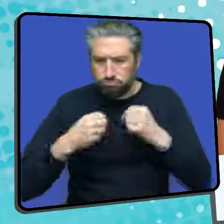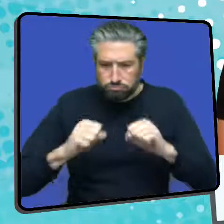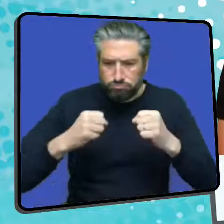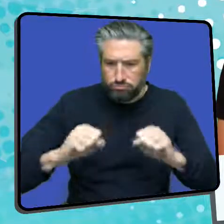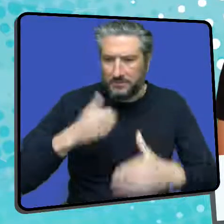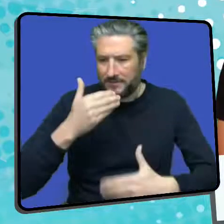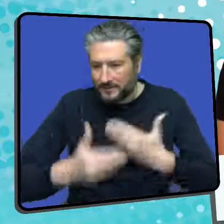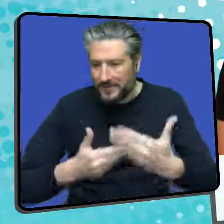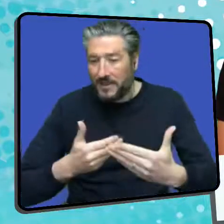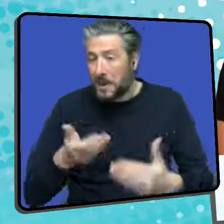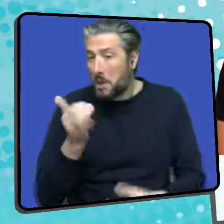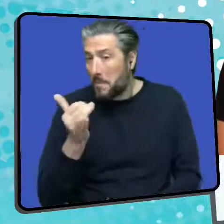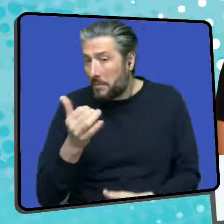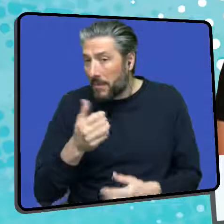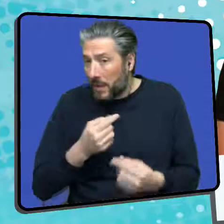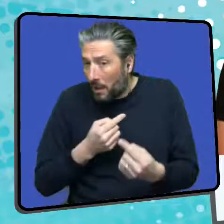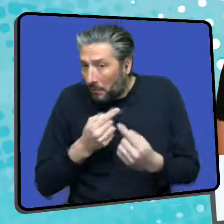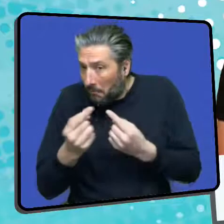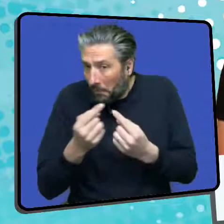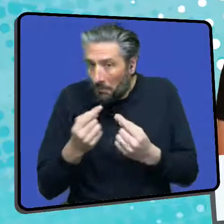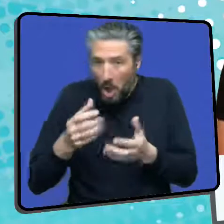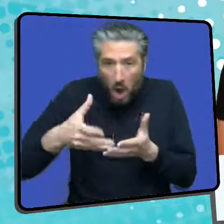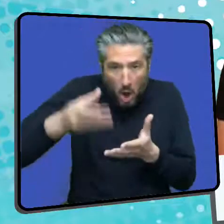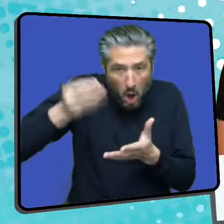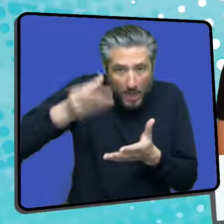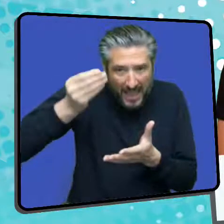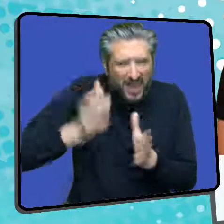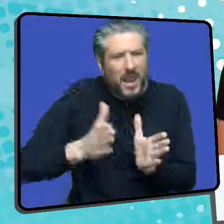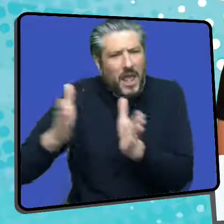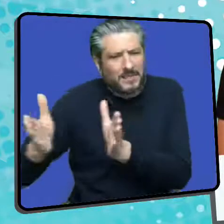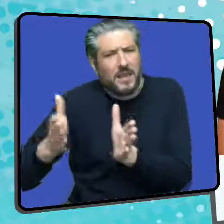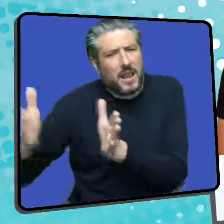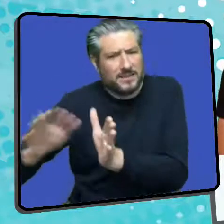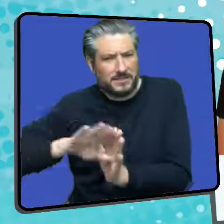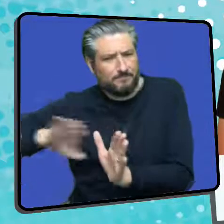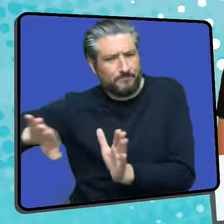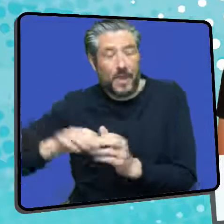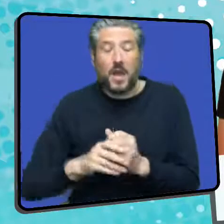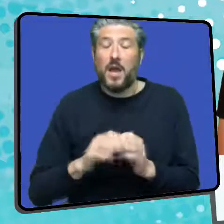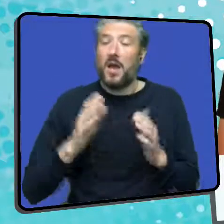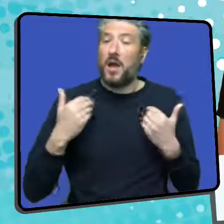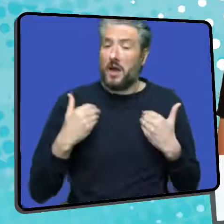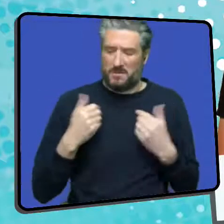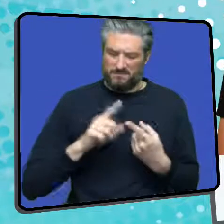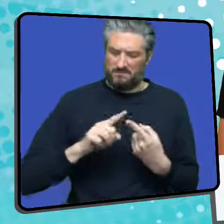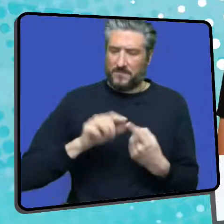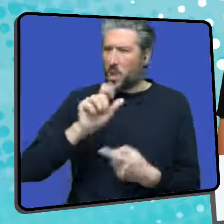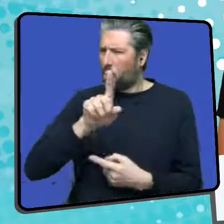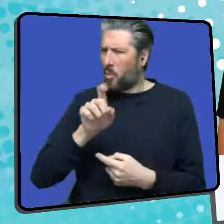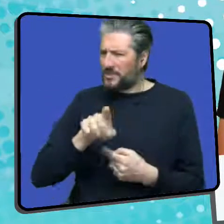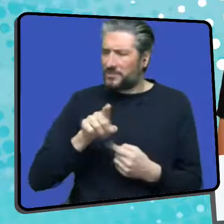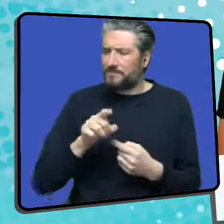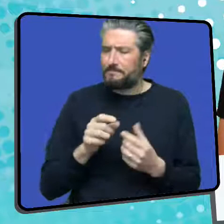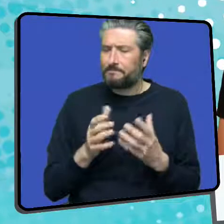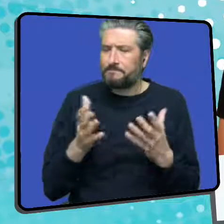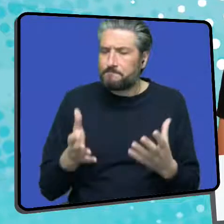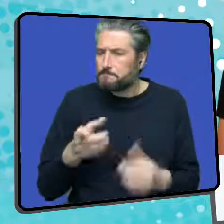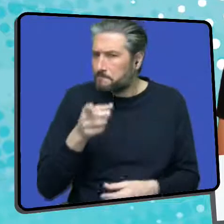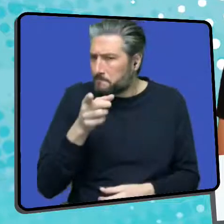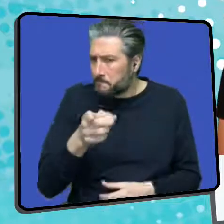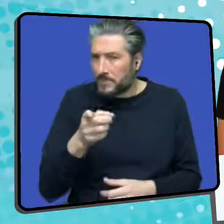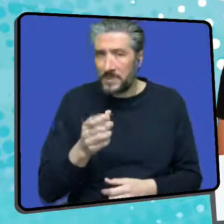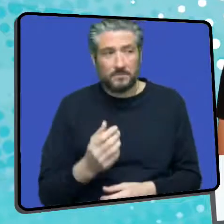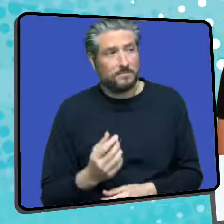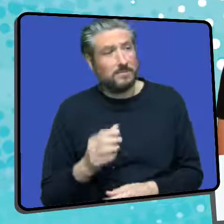about learning. But I guess one of our key questions that we always start with is, what does a day in your role